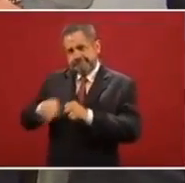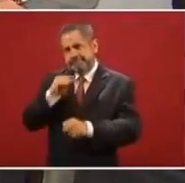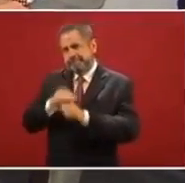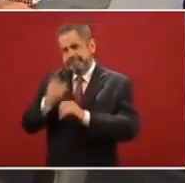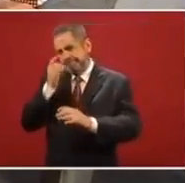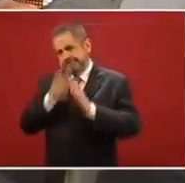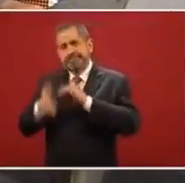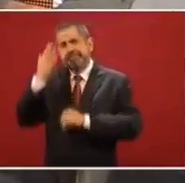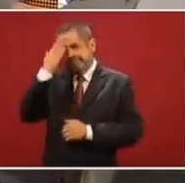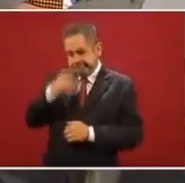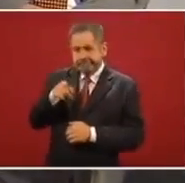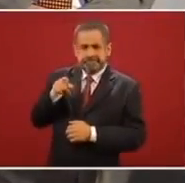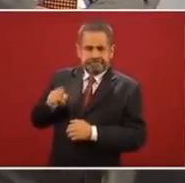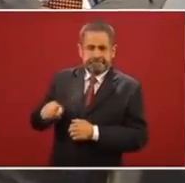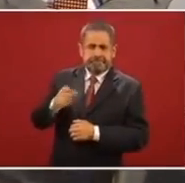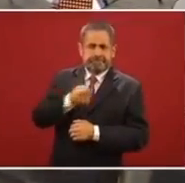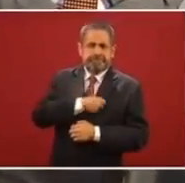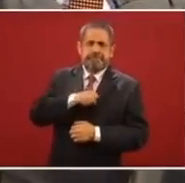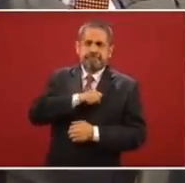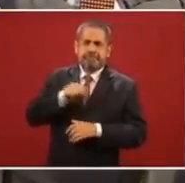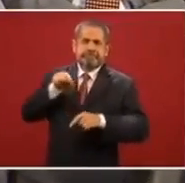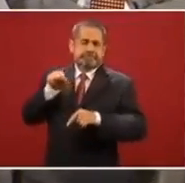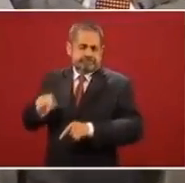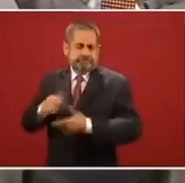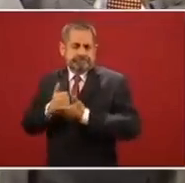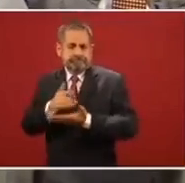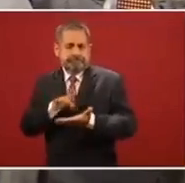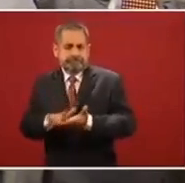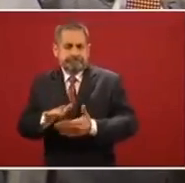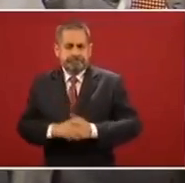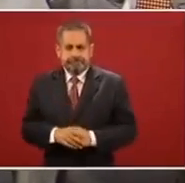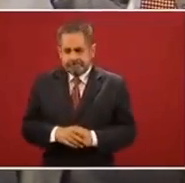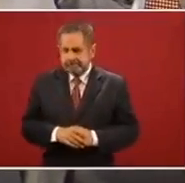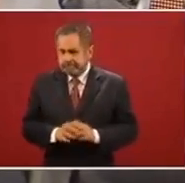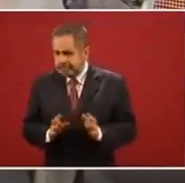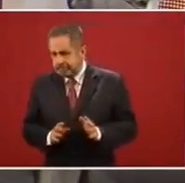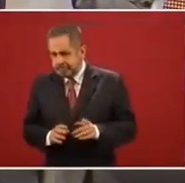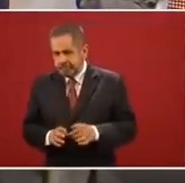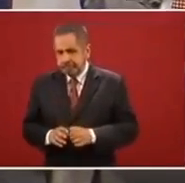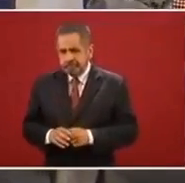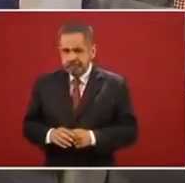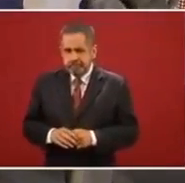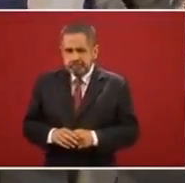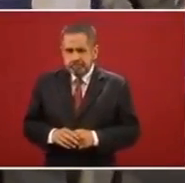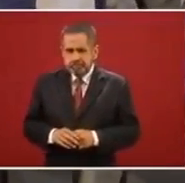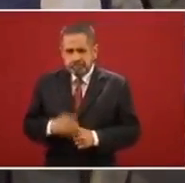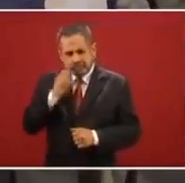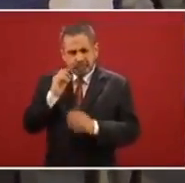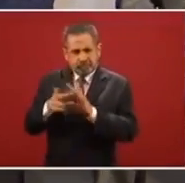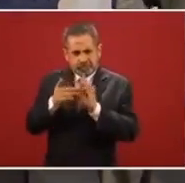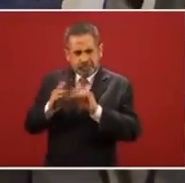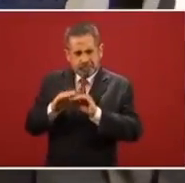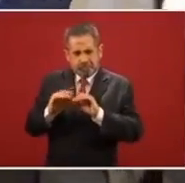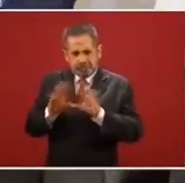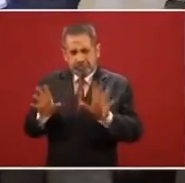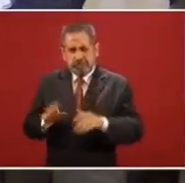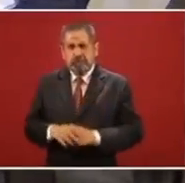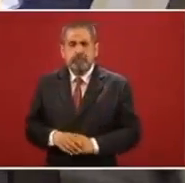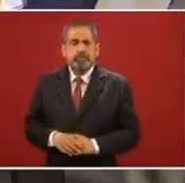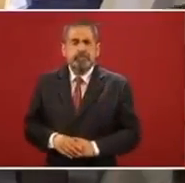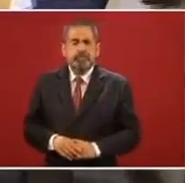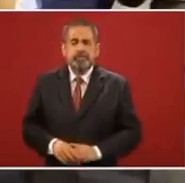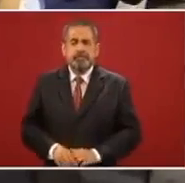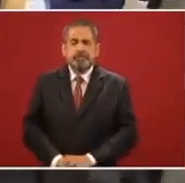specialty son los del sector doctors. salud, los They're que from están the apoyando. Pero health no sé si sector. quieras que se But I don't know especifique más. if you want me